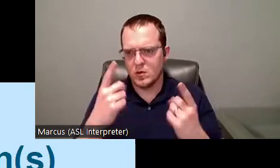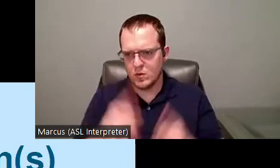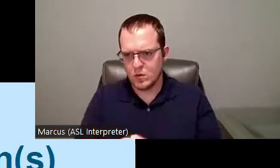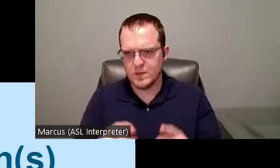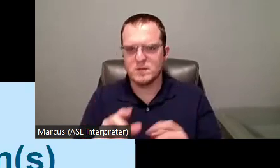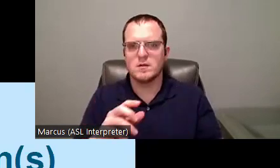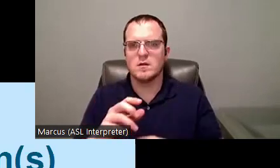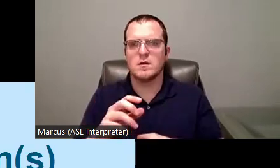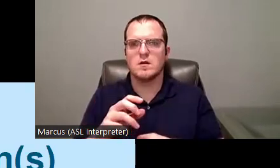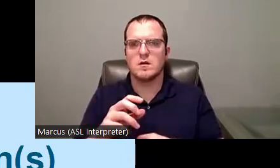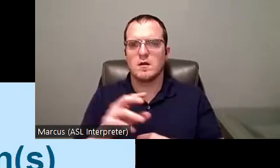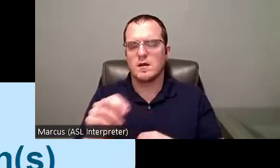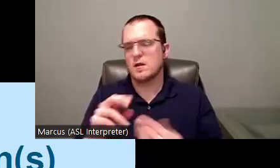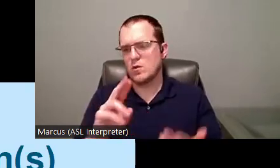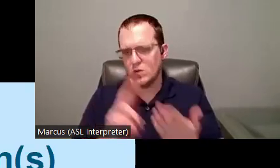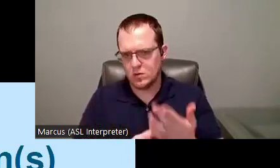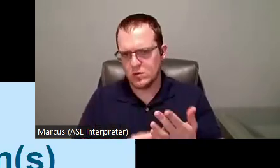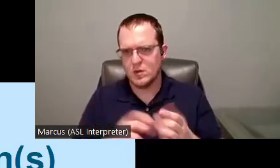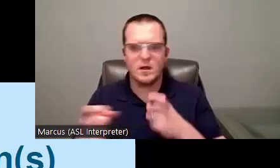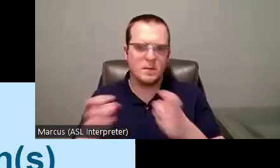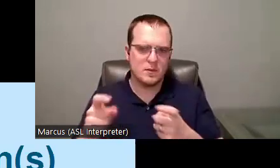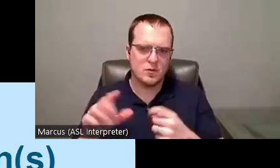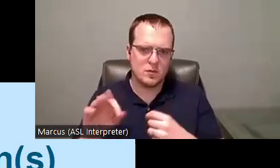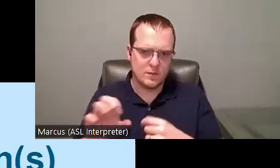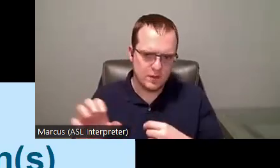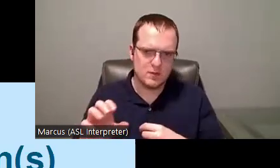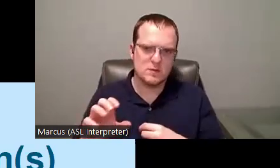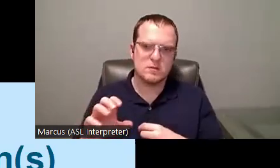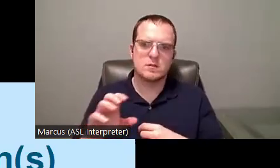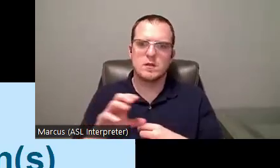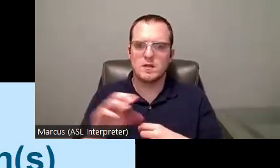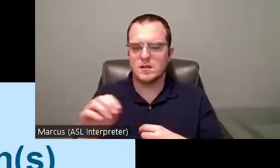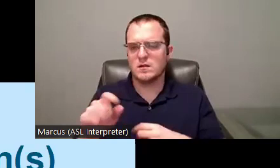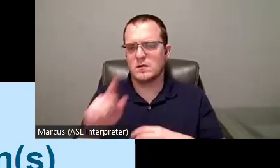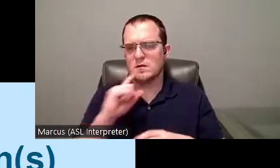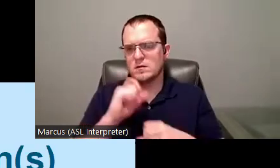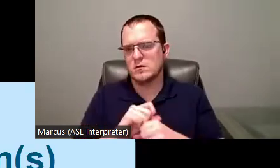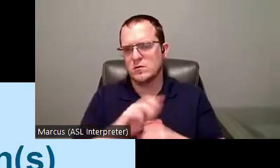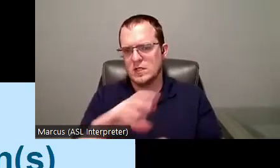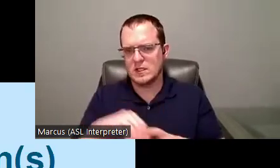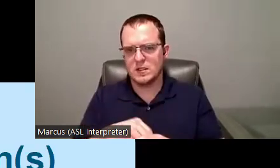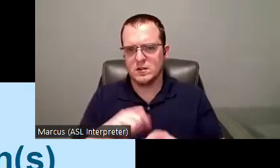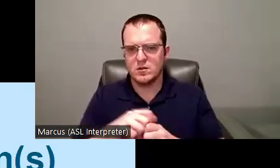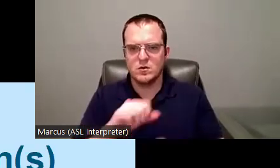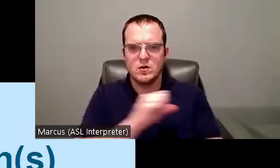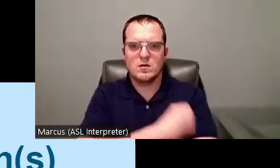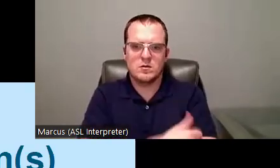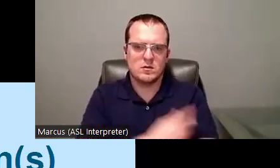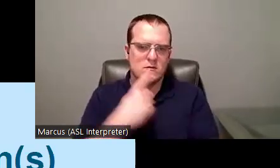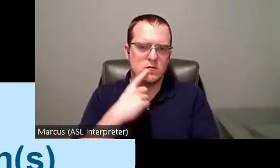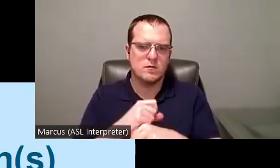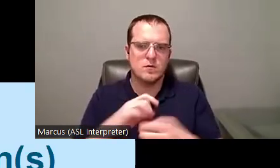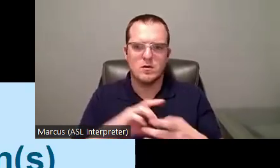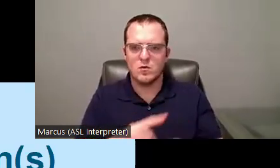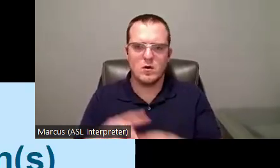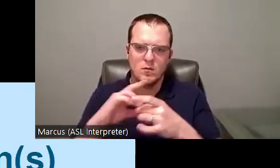and contract administration fees, and to get into authorization for